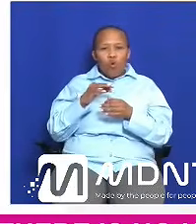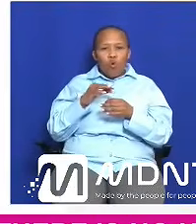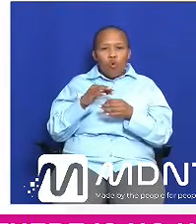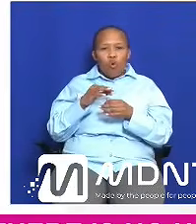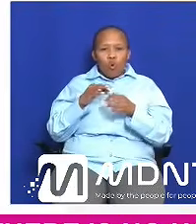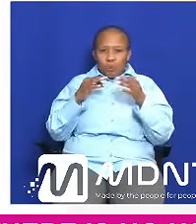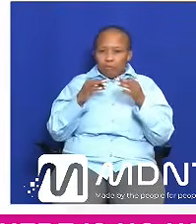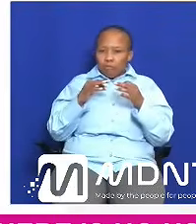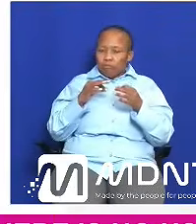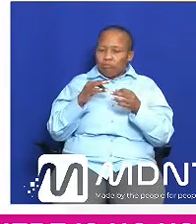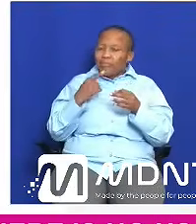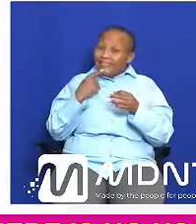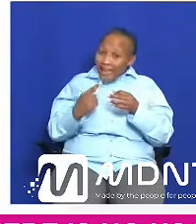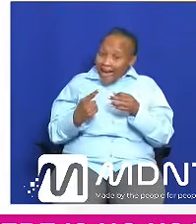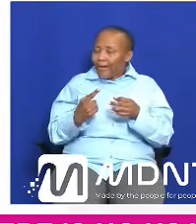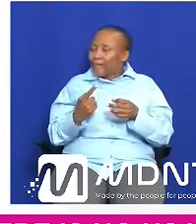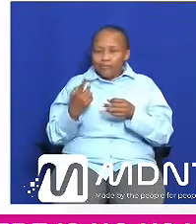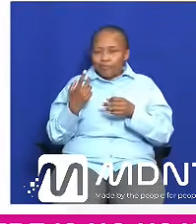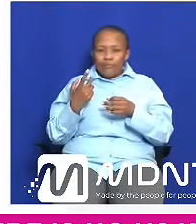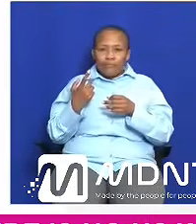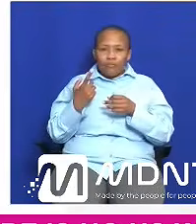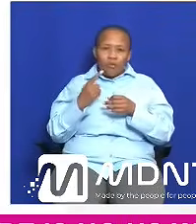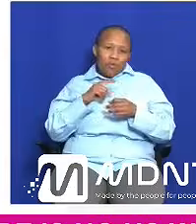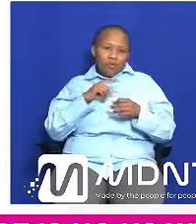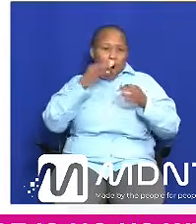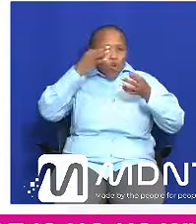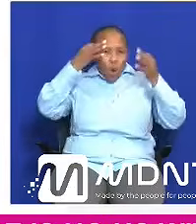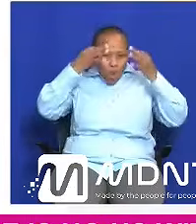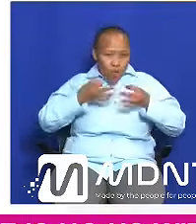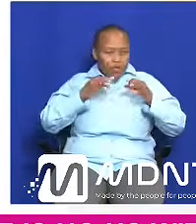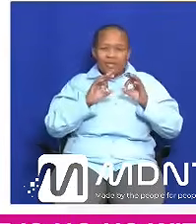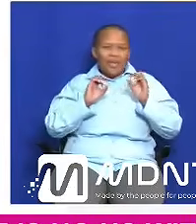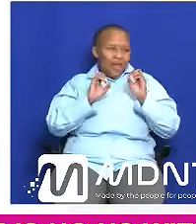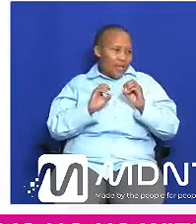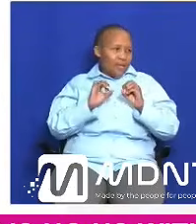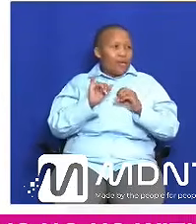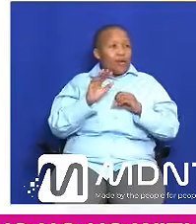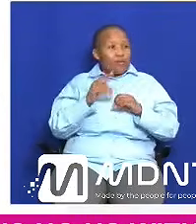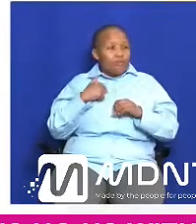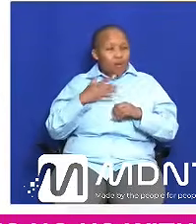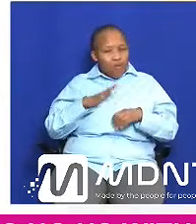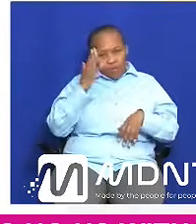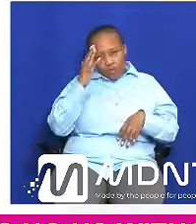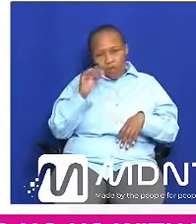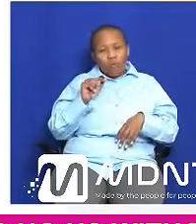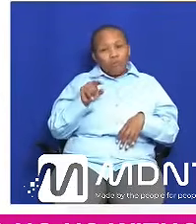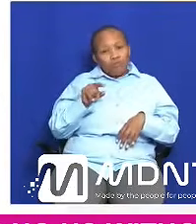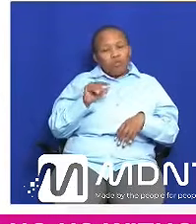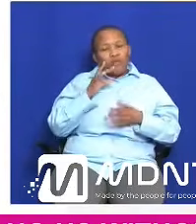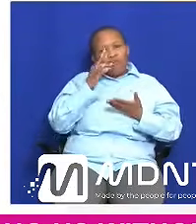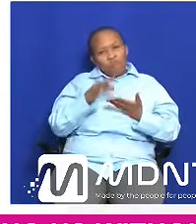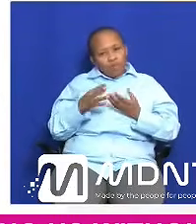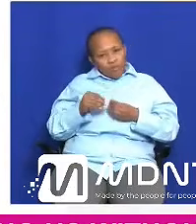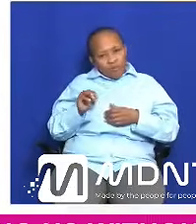why are you sharing it with Mr. Msibi? Did he have an interest in this proposal or this venture? No, he didn't